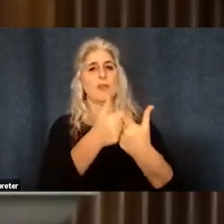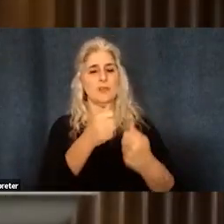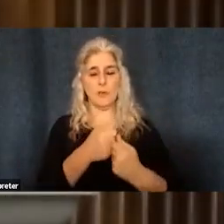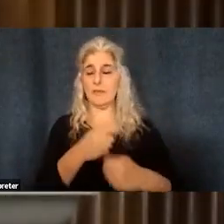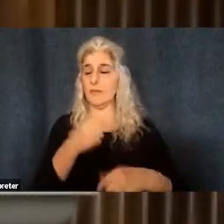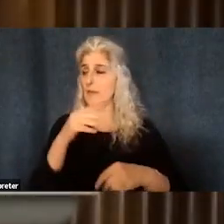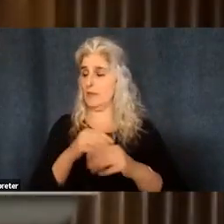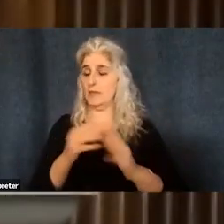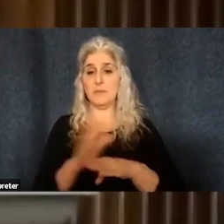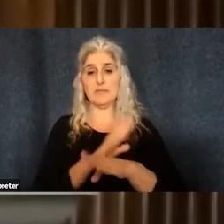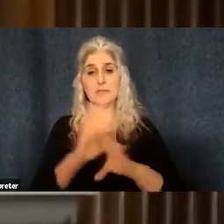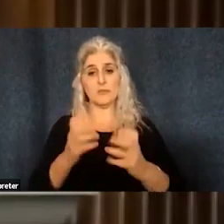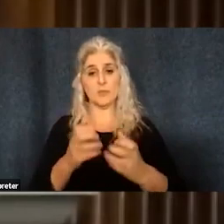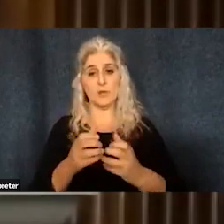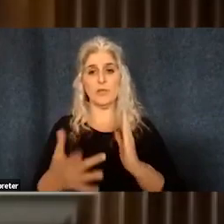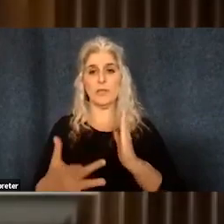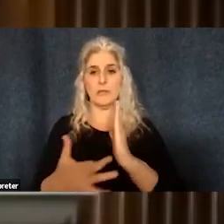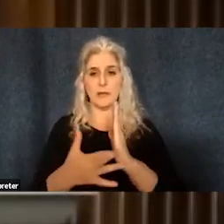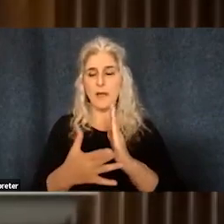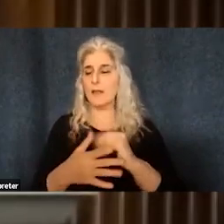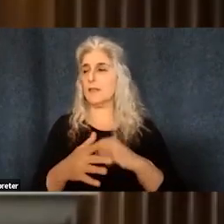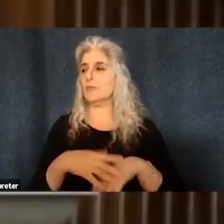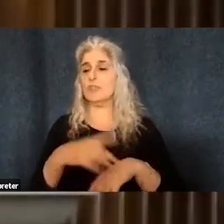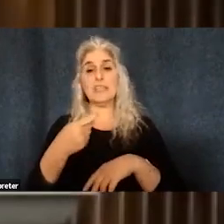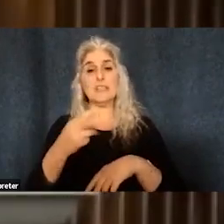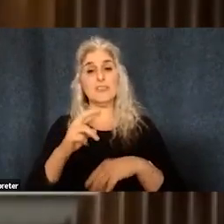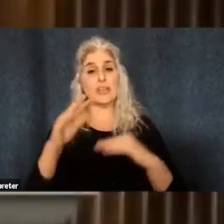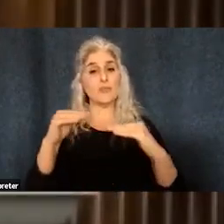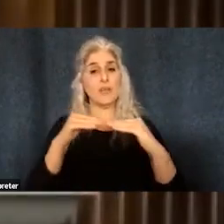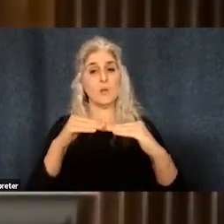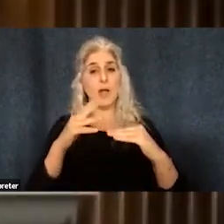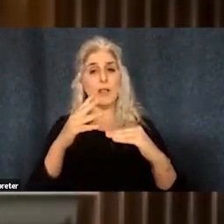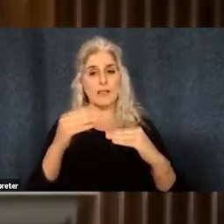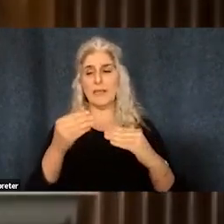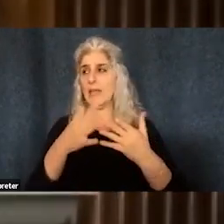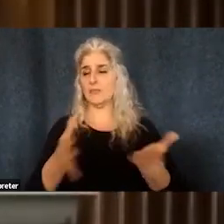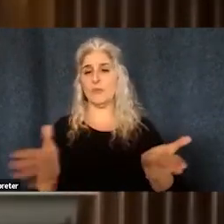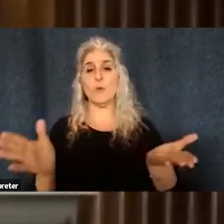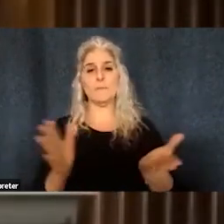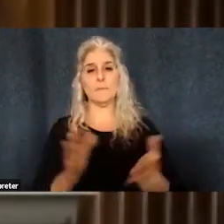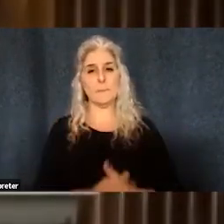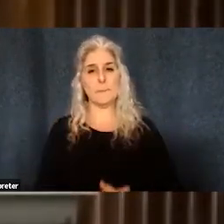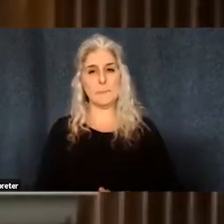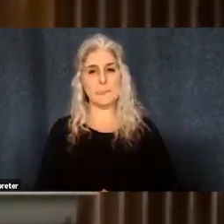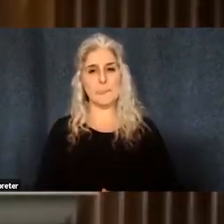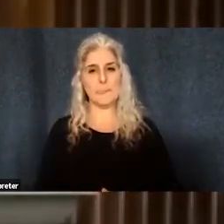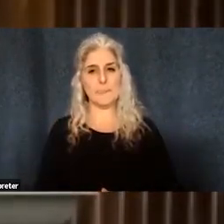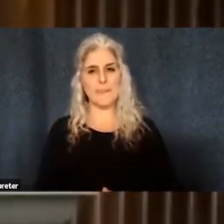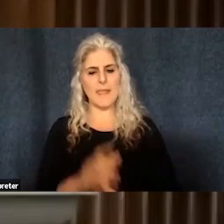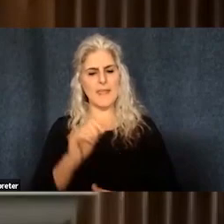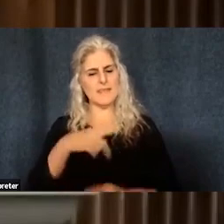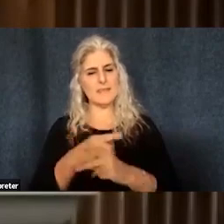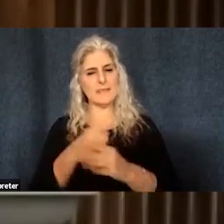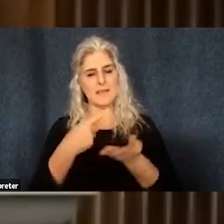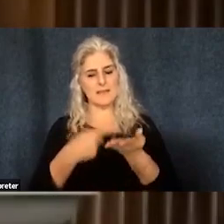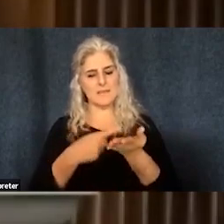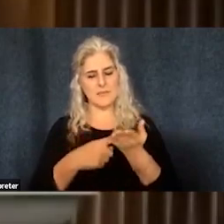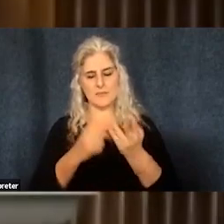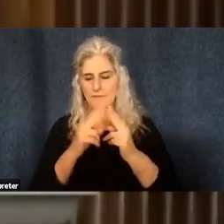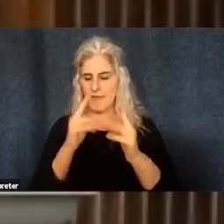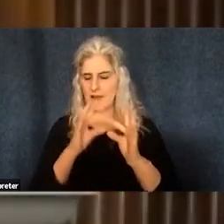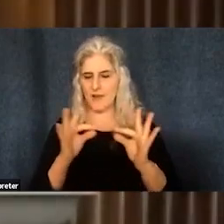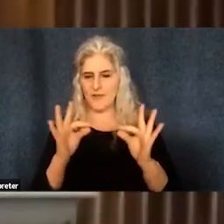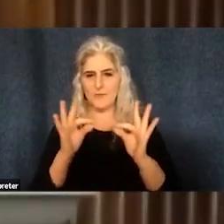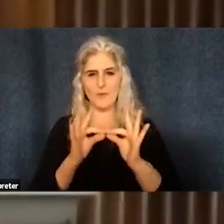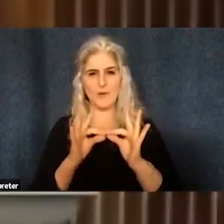and technology to issues of gender equality in the workplace and beyond. And these conversations are incredibly important, especially